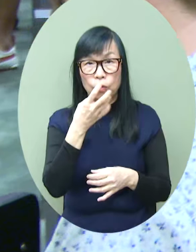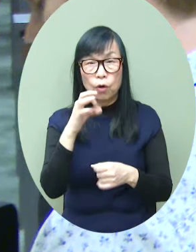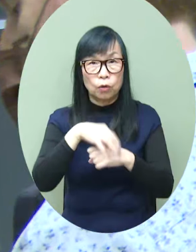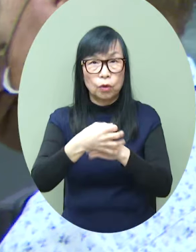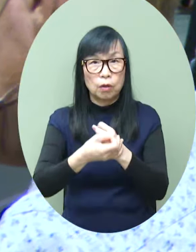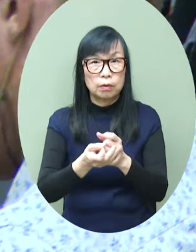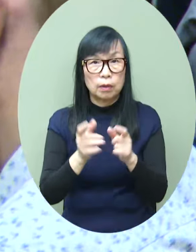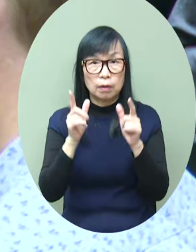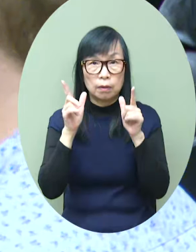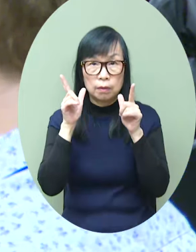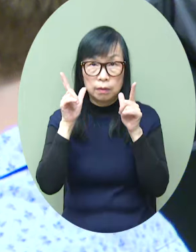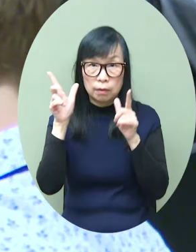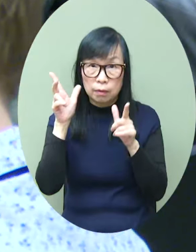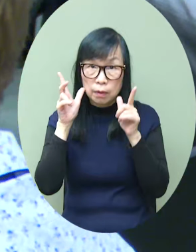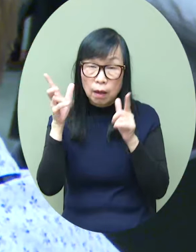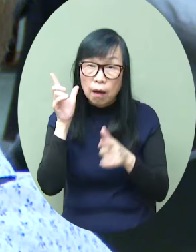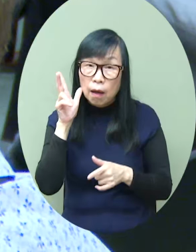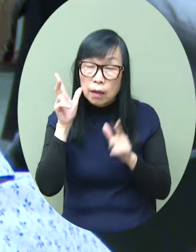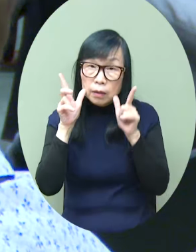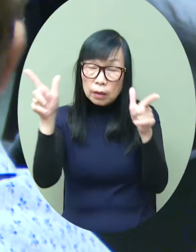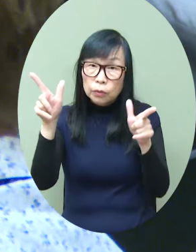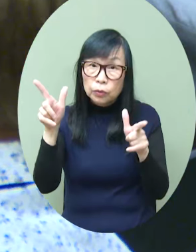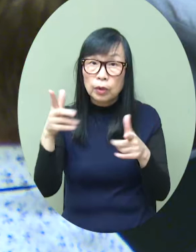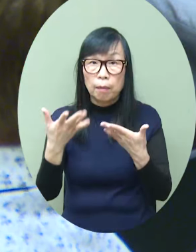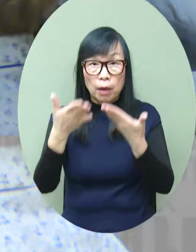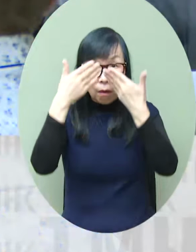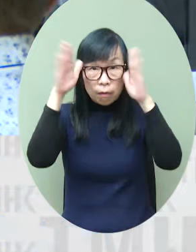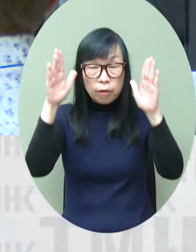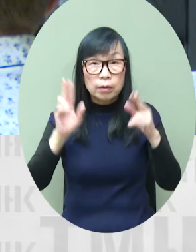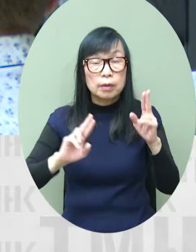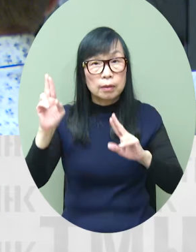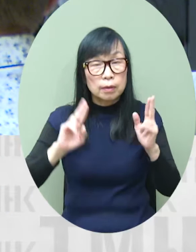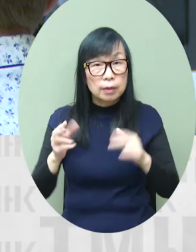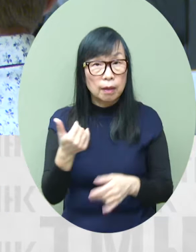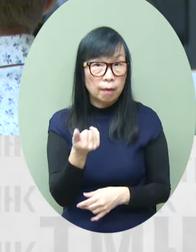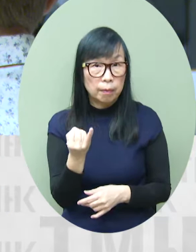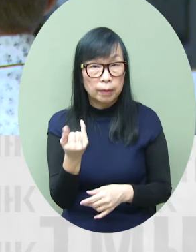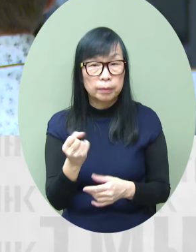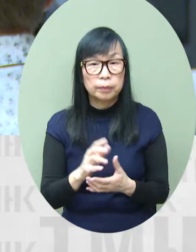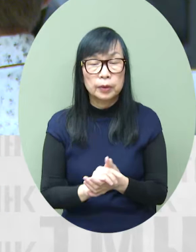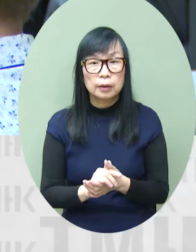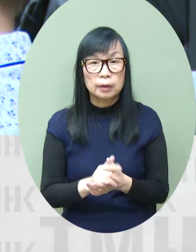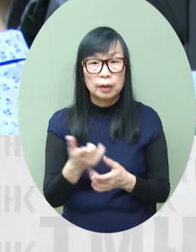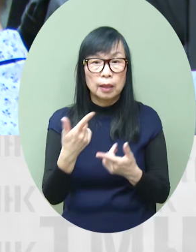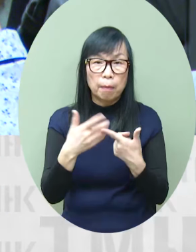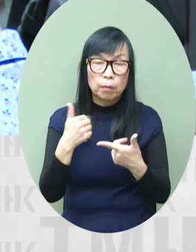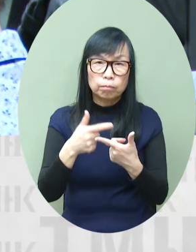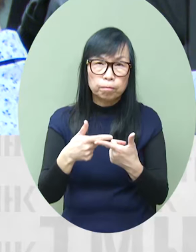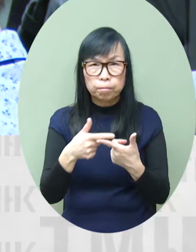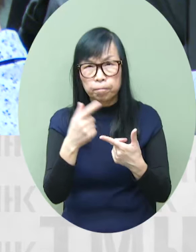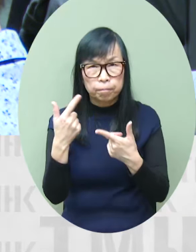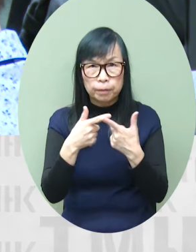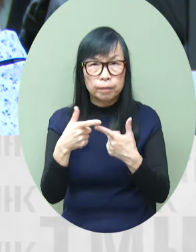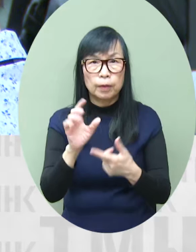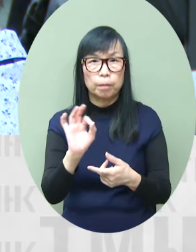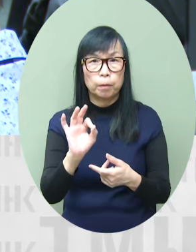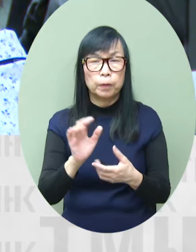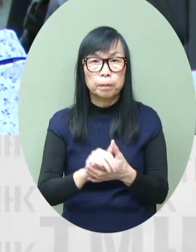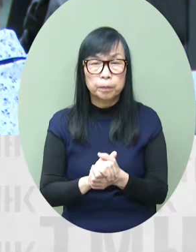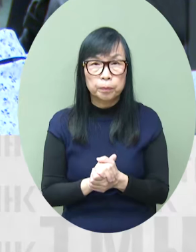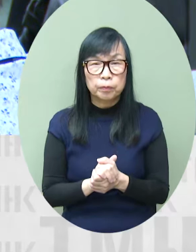mentioned there are some good achievements. I think no one would dispute that. But because of the border